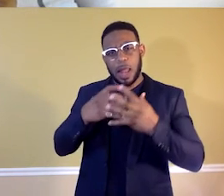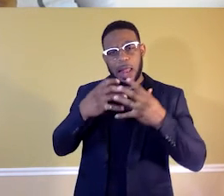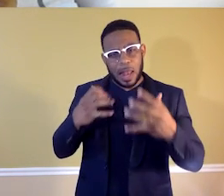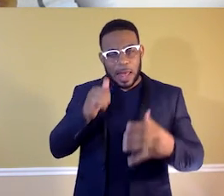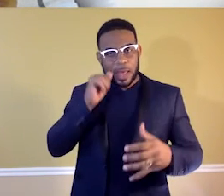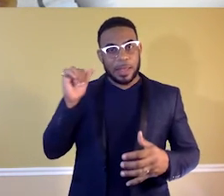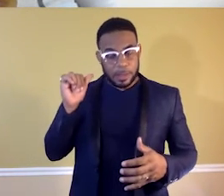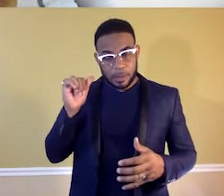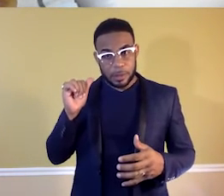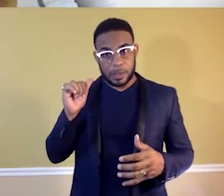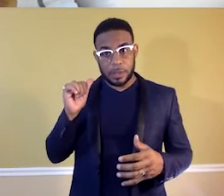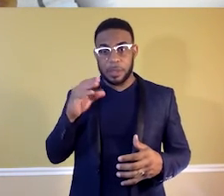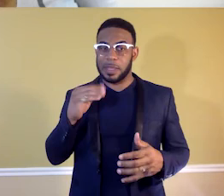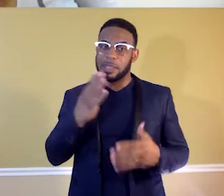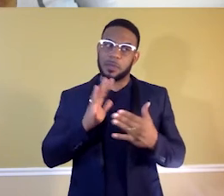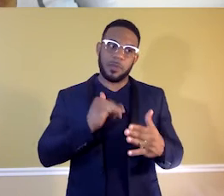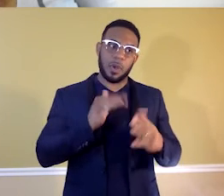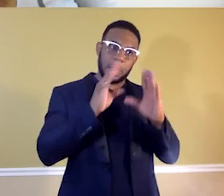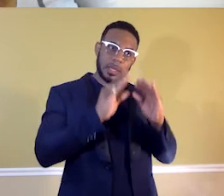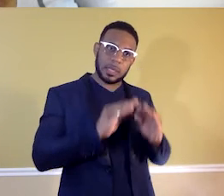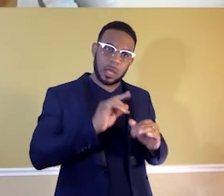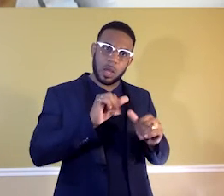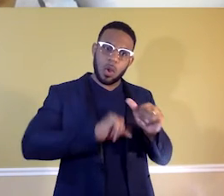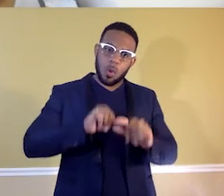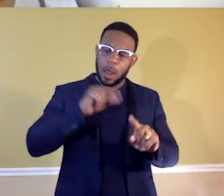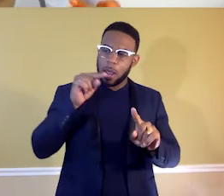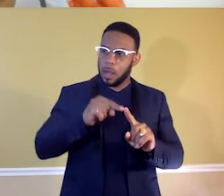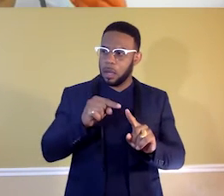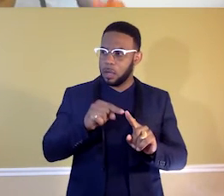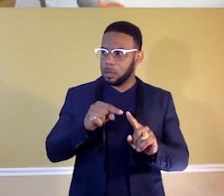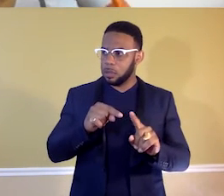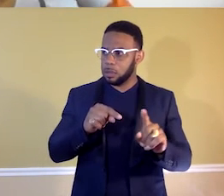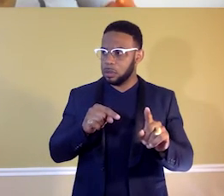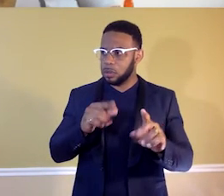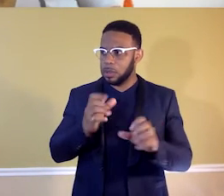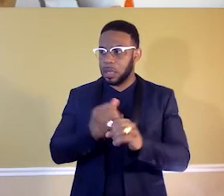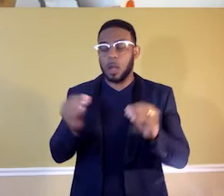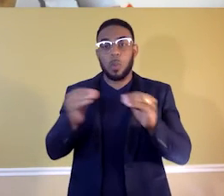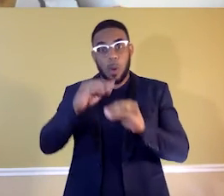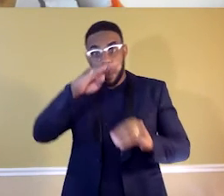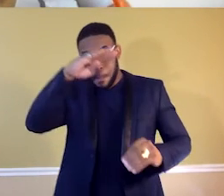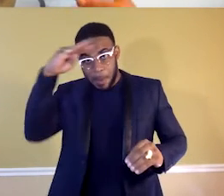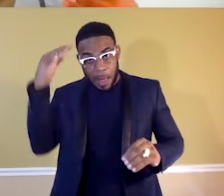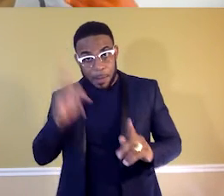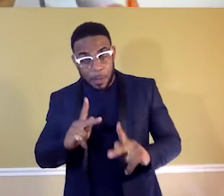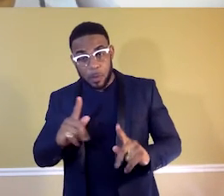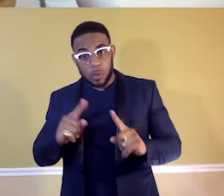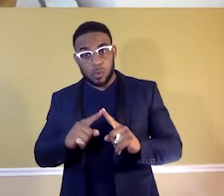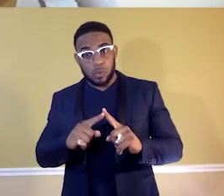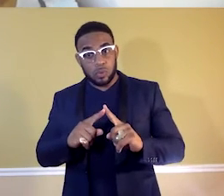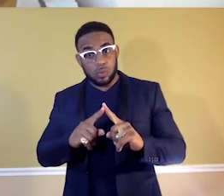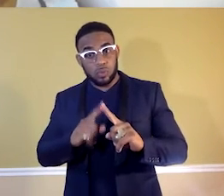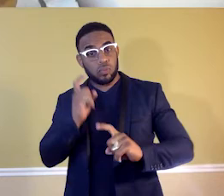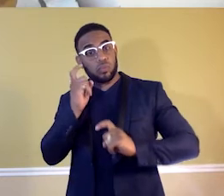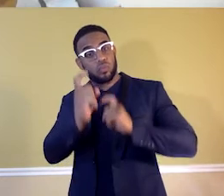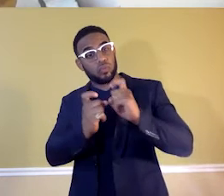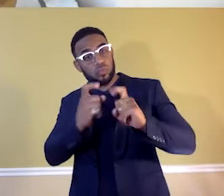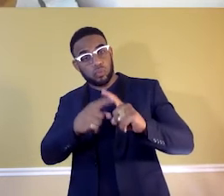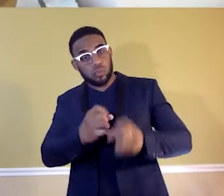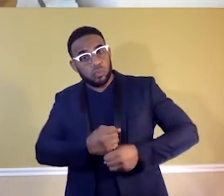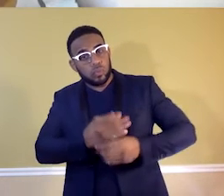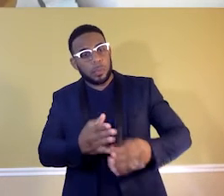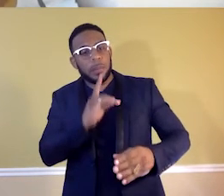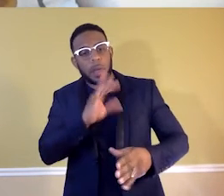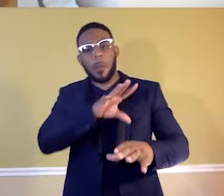lot yesterday in some of our sessions around getting more Black people to contribute and